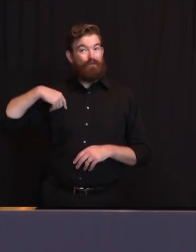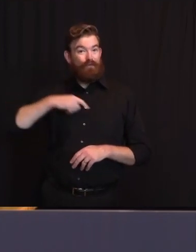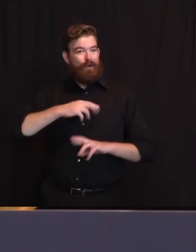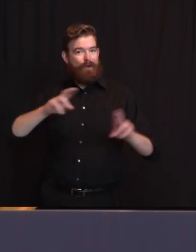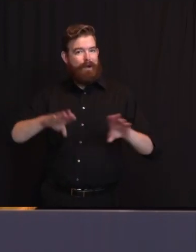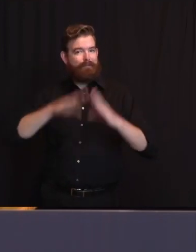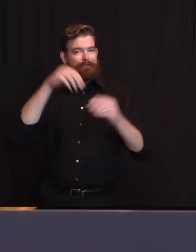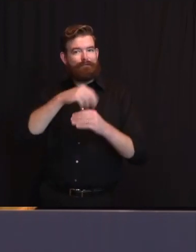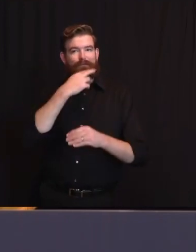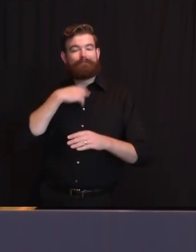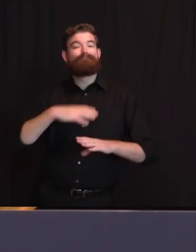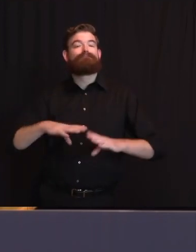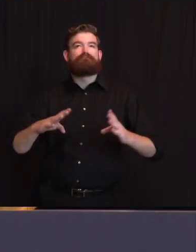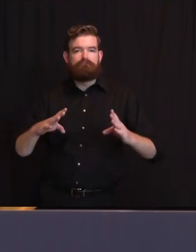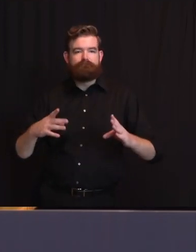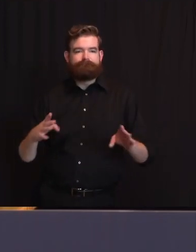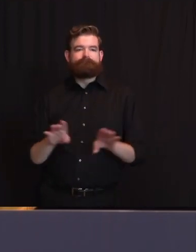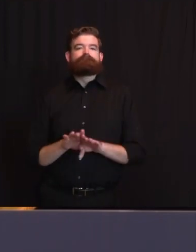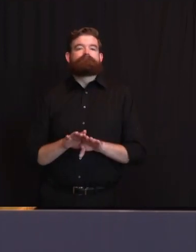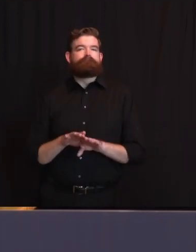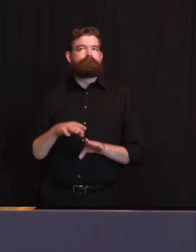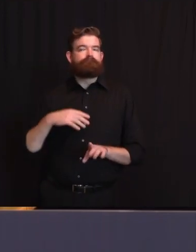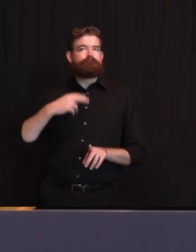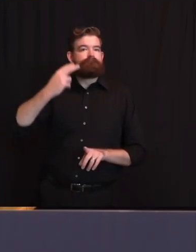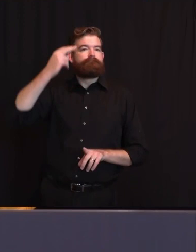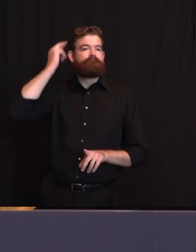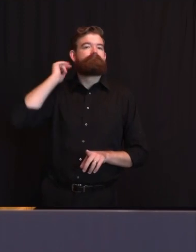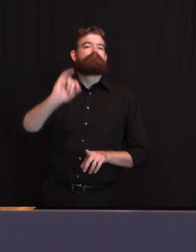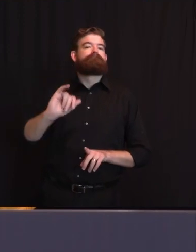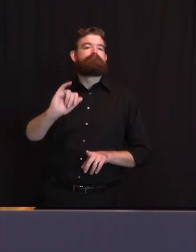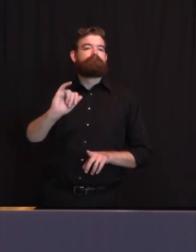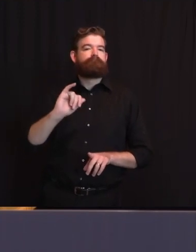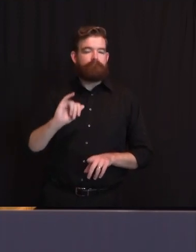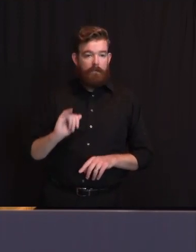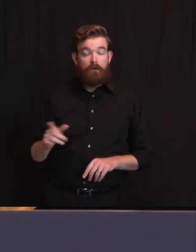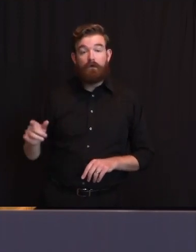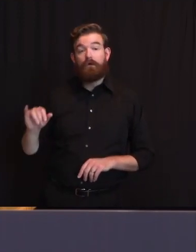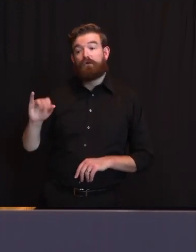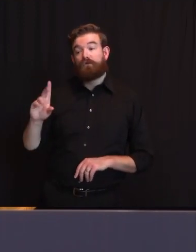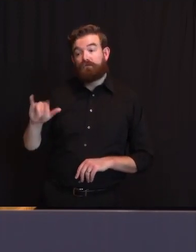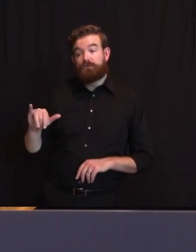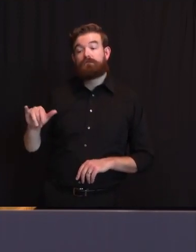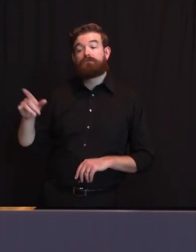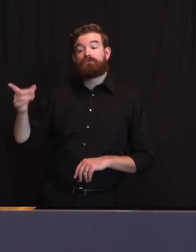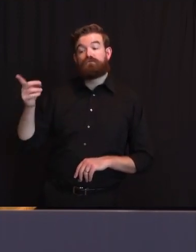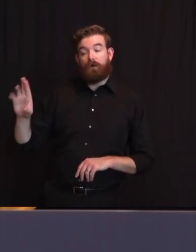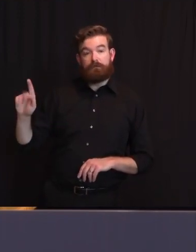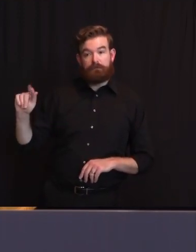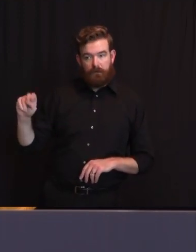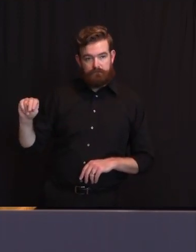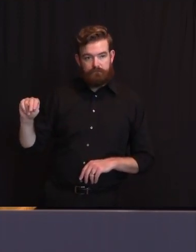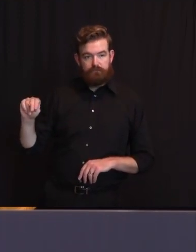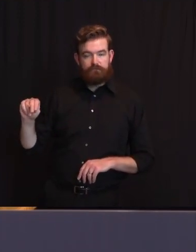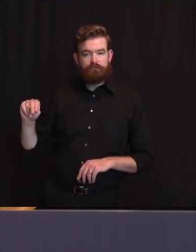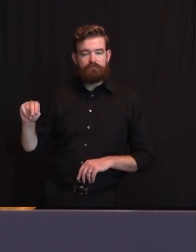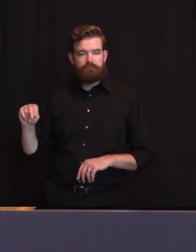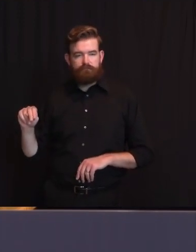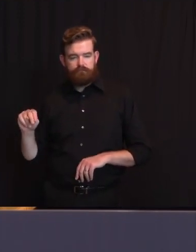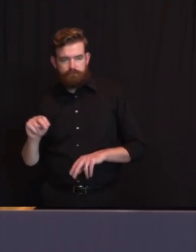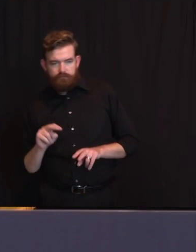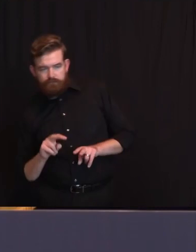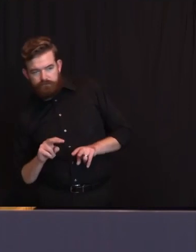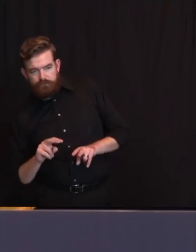dining. Judy and Tina and their colleagues will tell us if we see something, if we see things getting out of hand, we